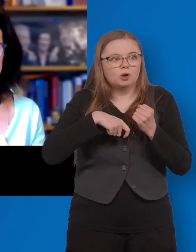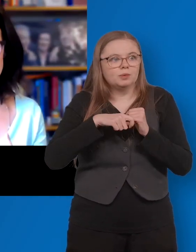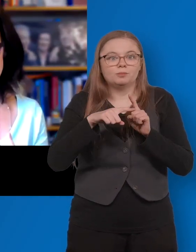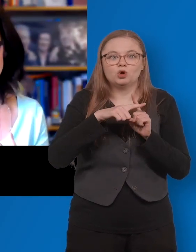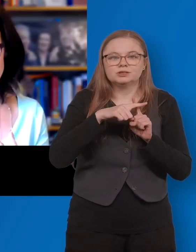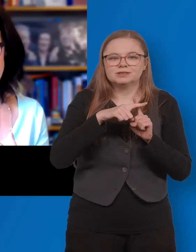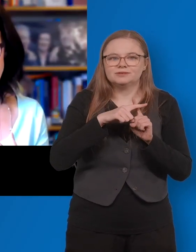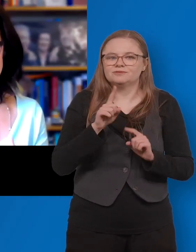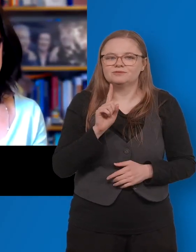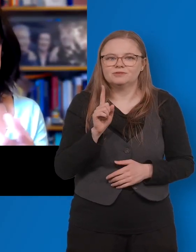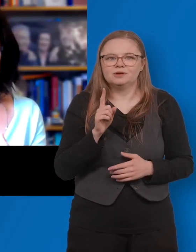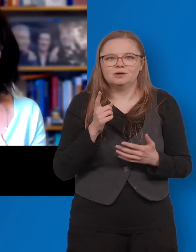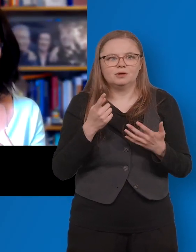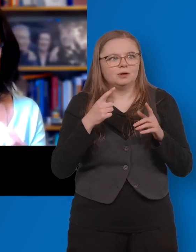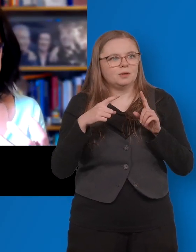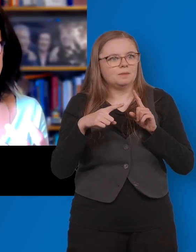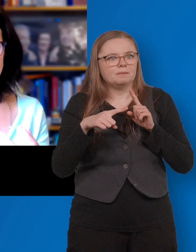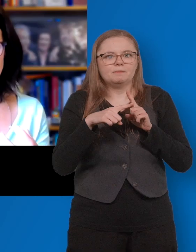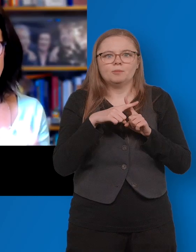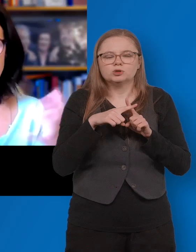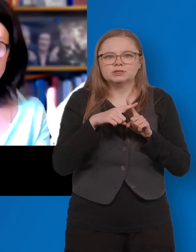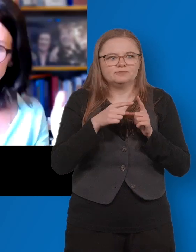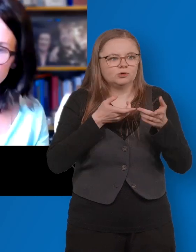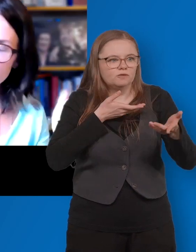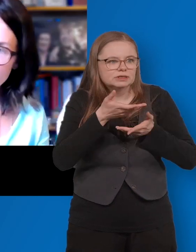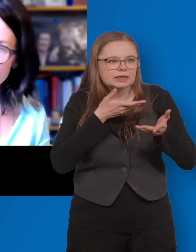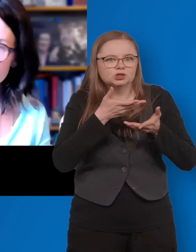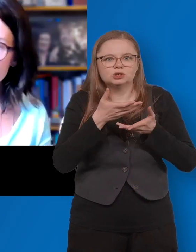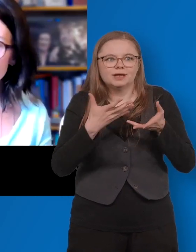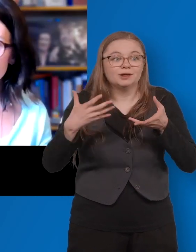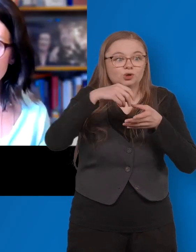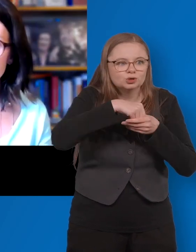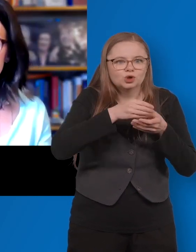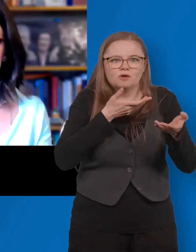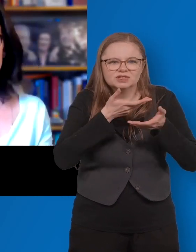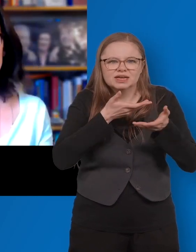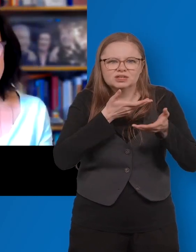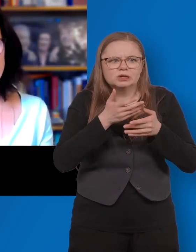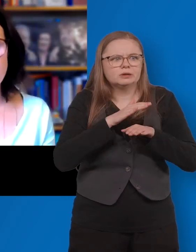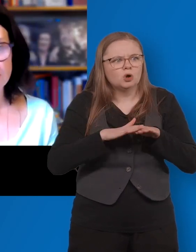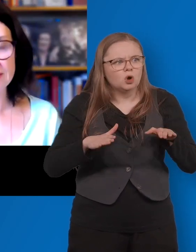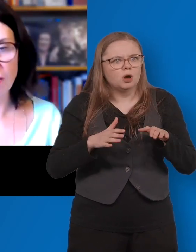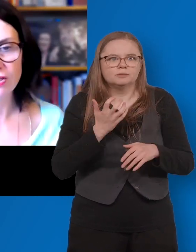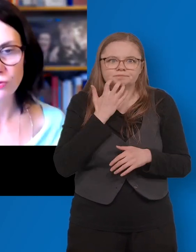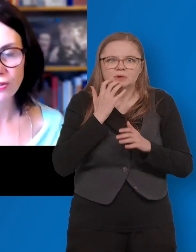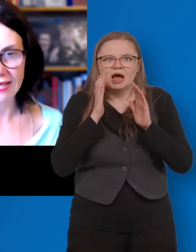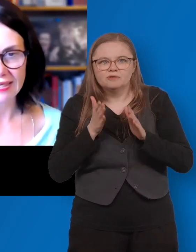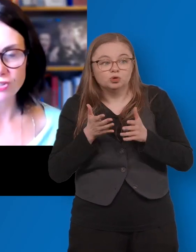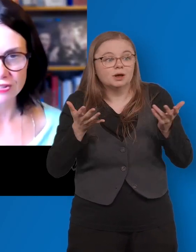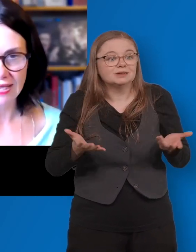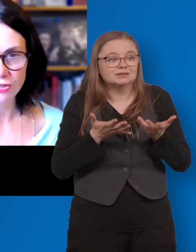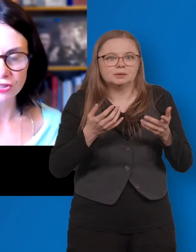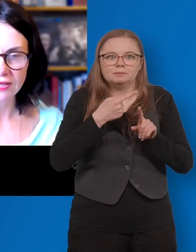and inclusion conversation rather than a remedial one. I think that's perhaps one of the unintended consequences of our